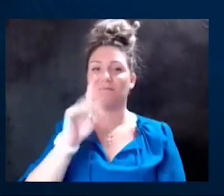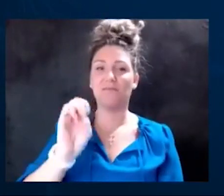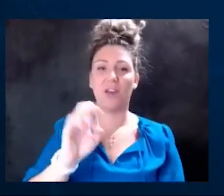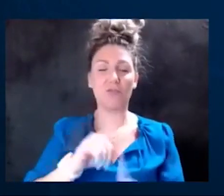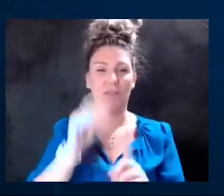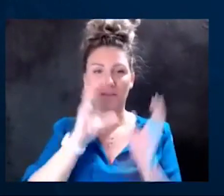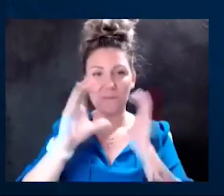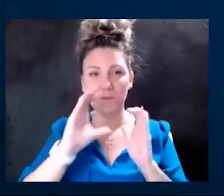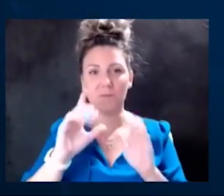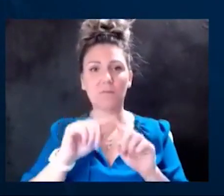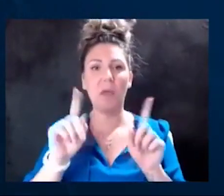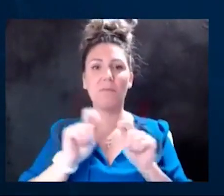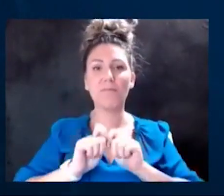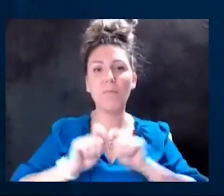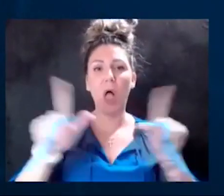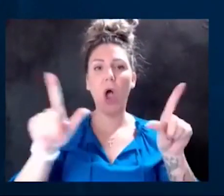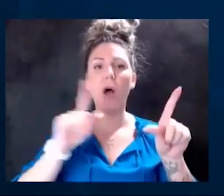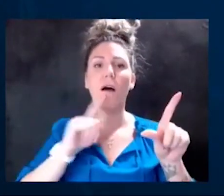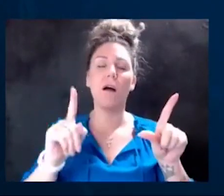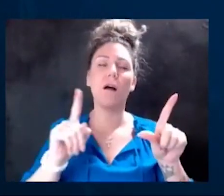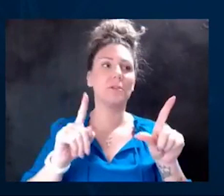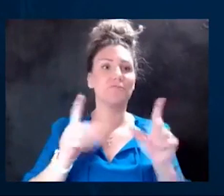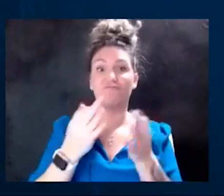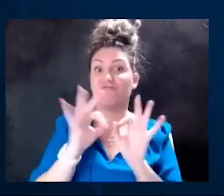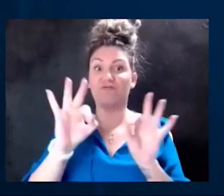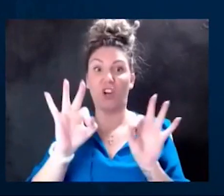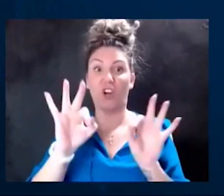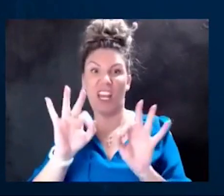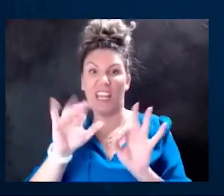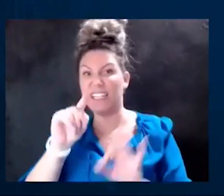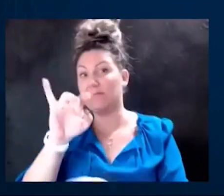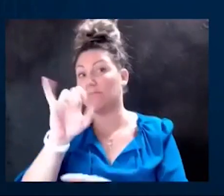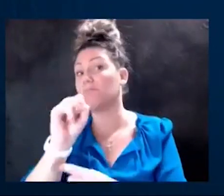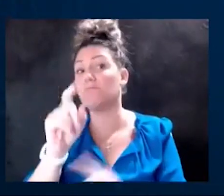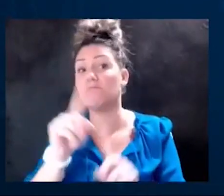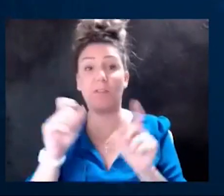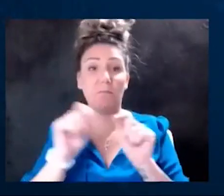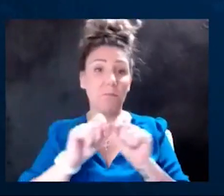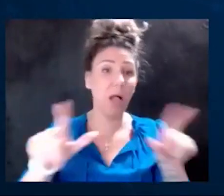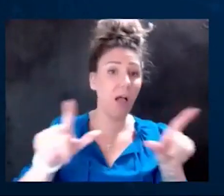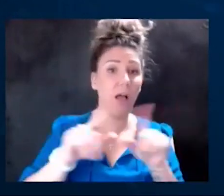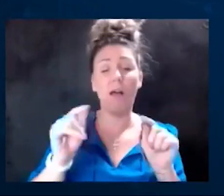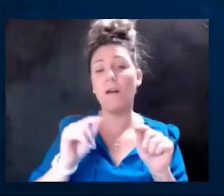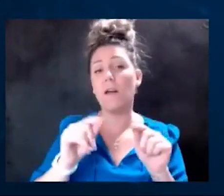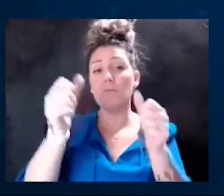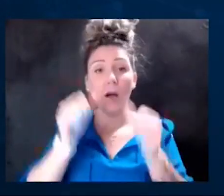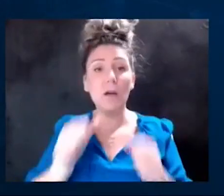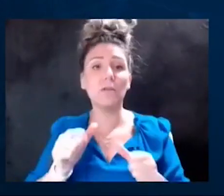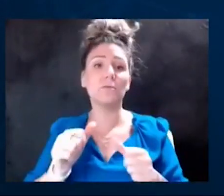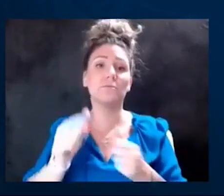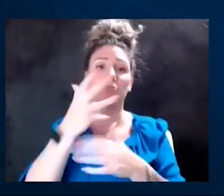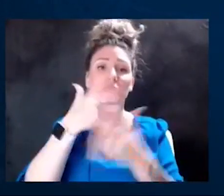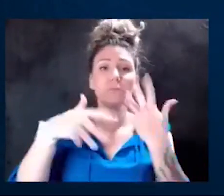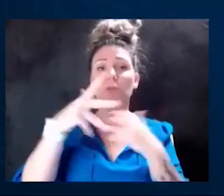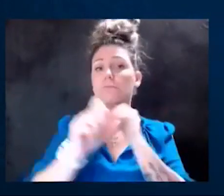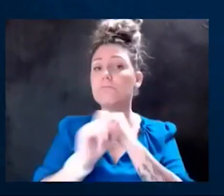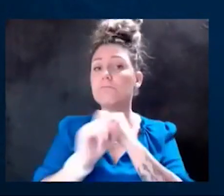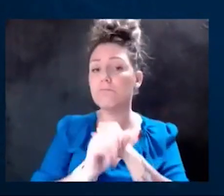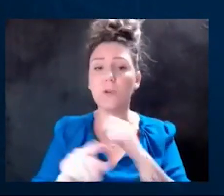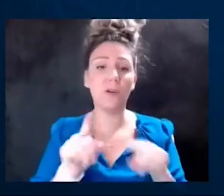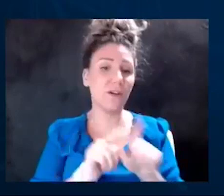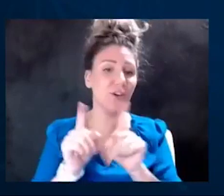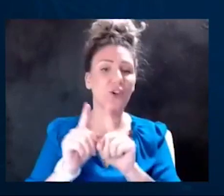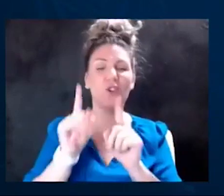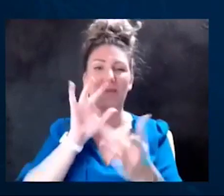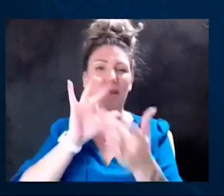of blogging, so a lot of free tips you can just get right on my blog, and I end up posting those tips on social too, so you can connect with me on